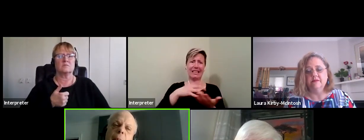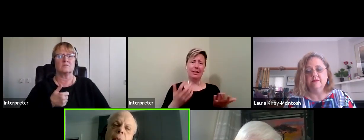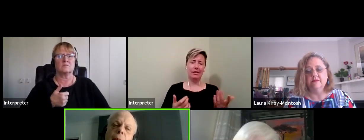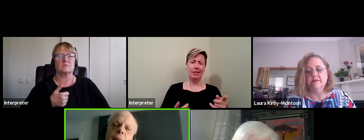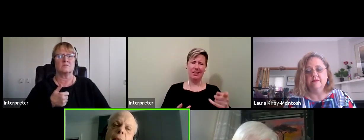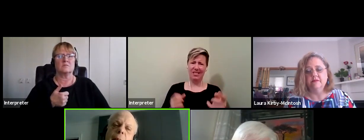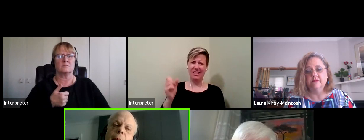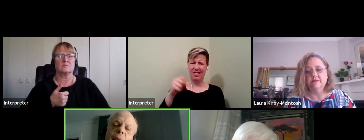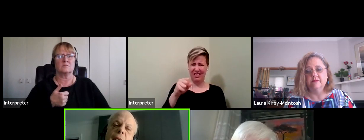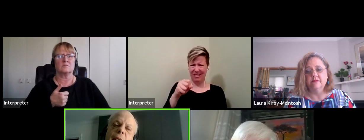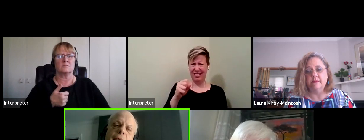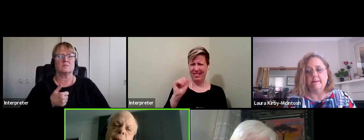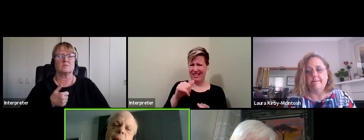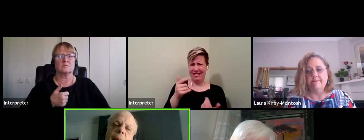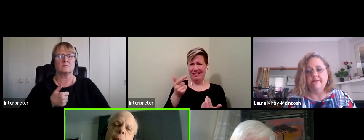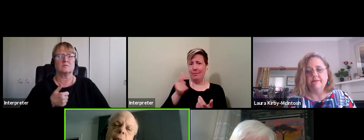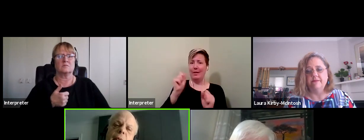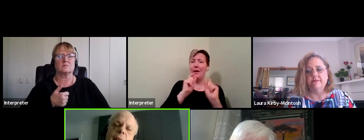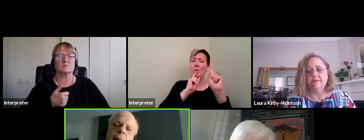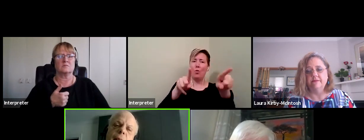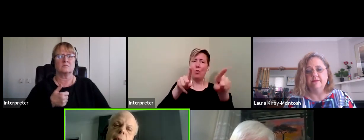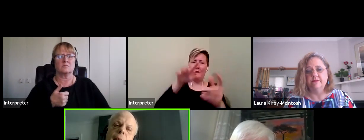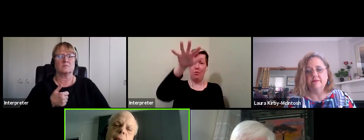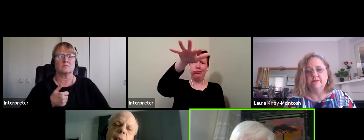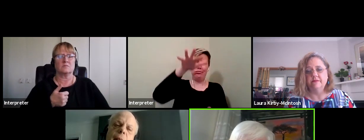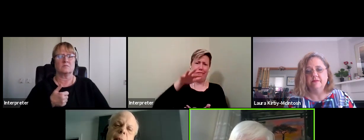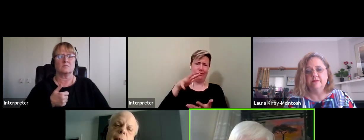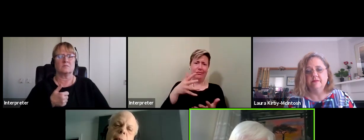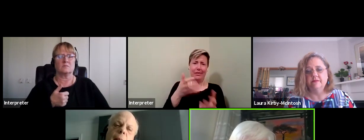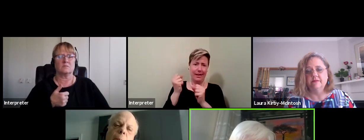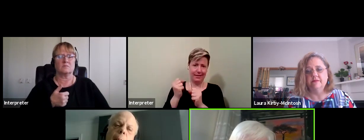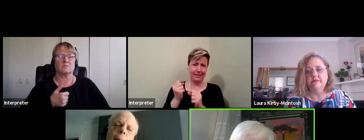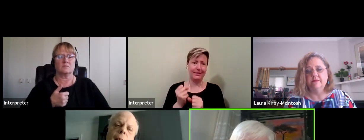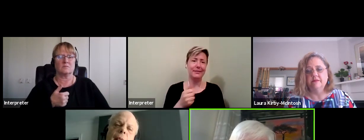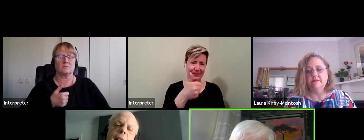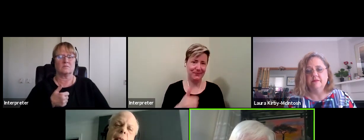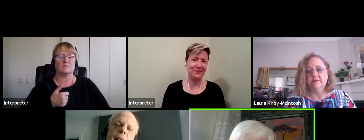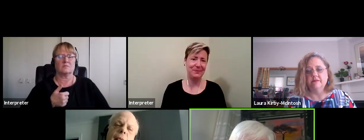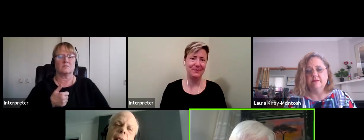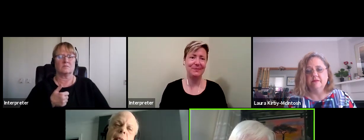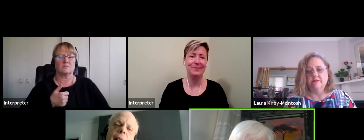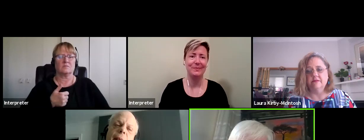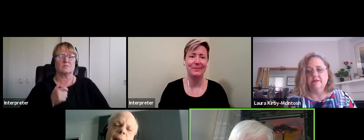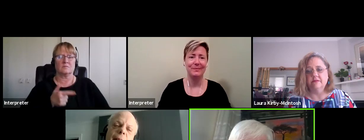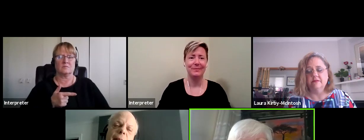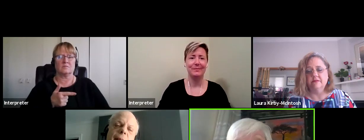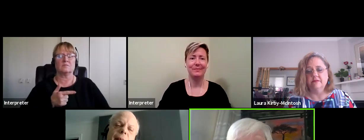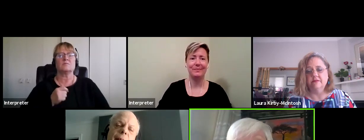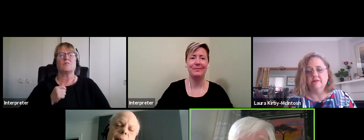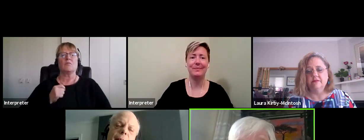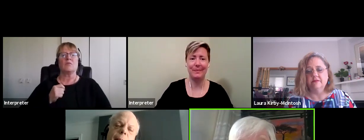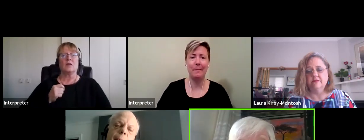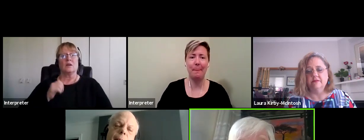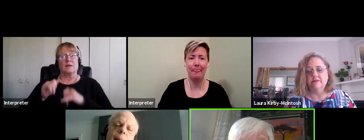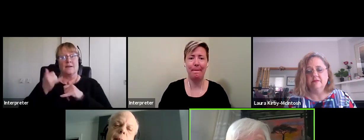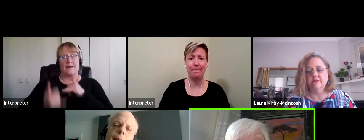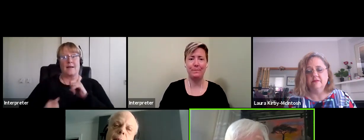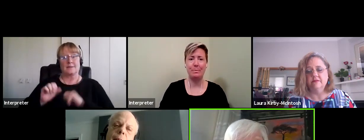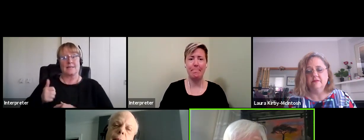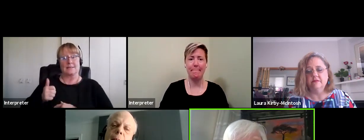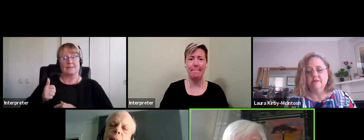those, bulk order them fast if we need to. I mean, they've got them everywhere. All right, carry on. And the last one is 10,